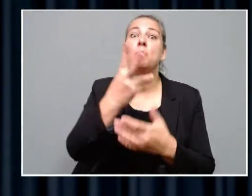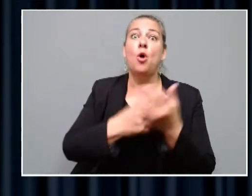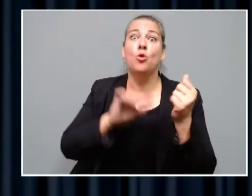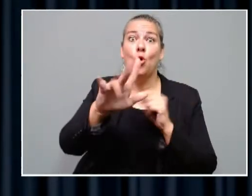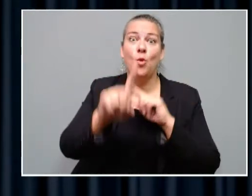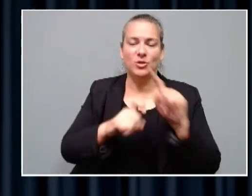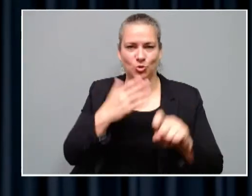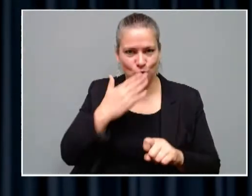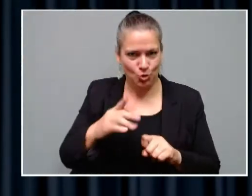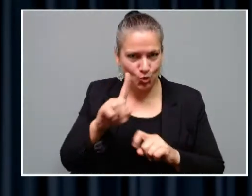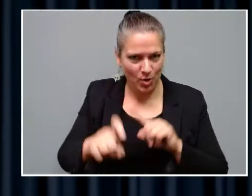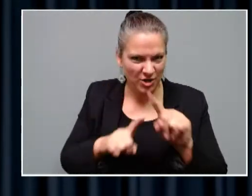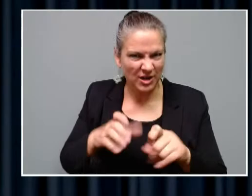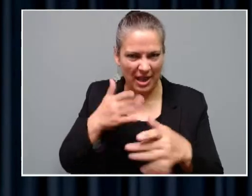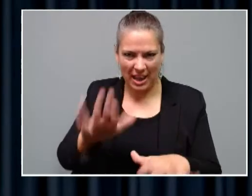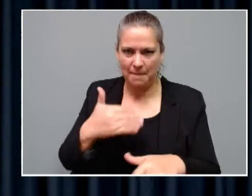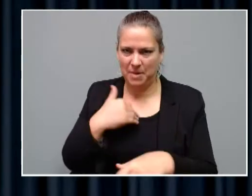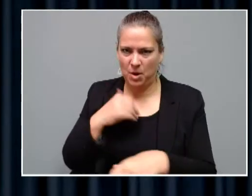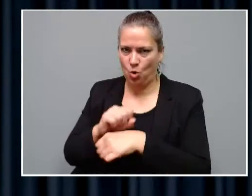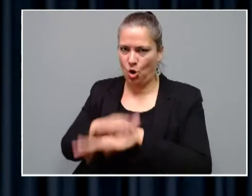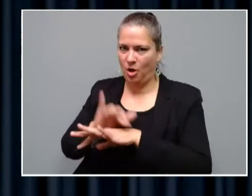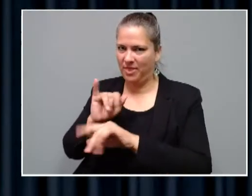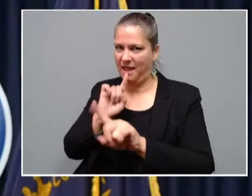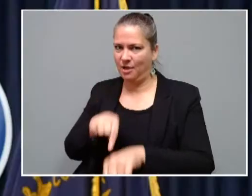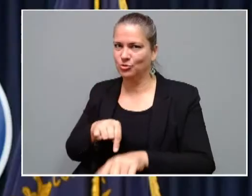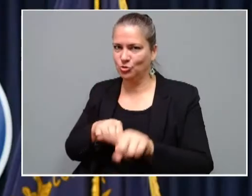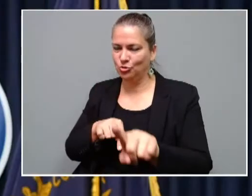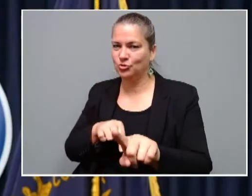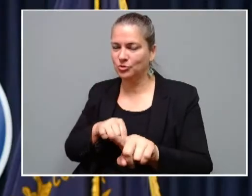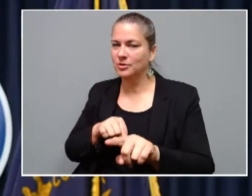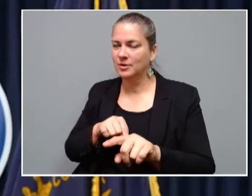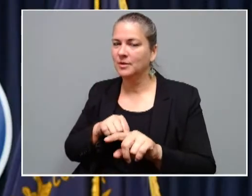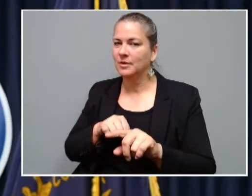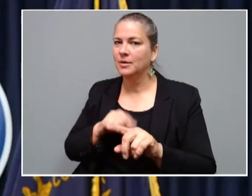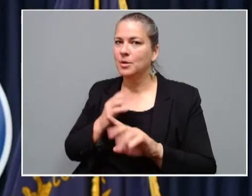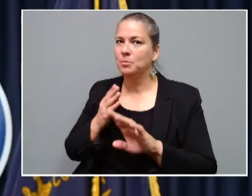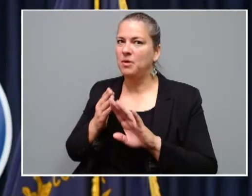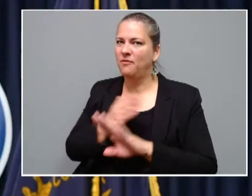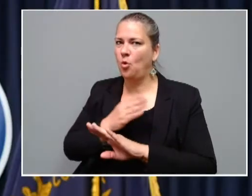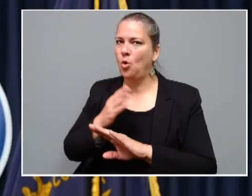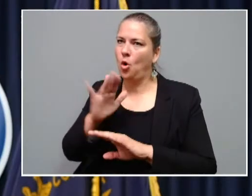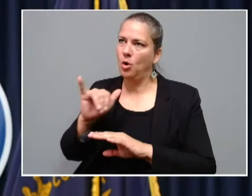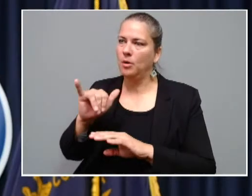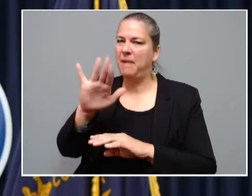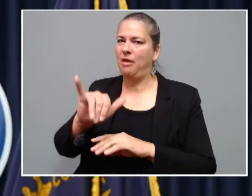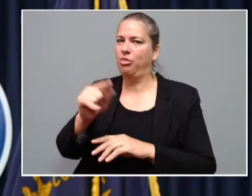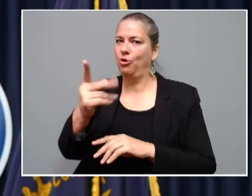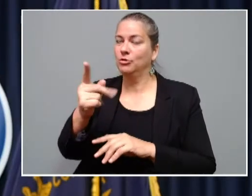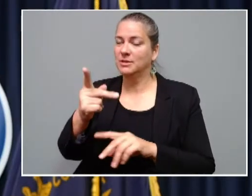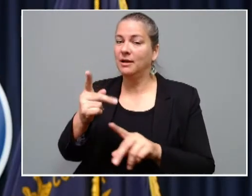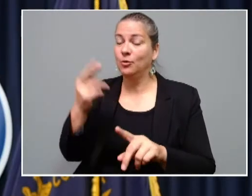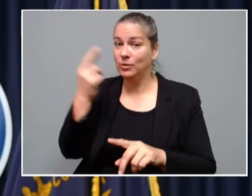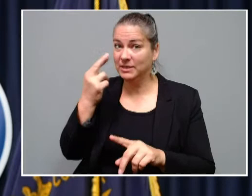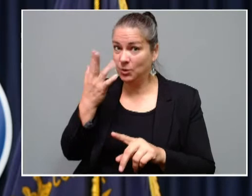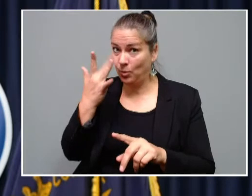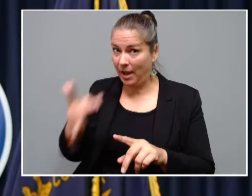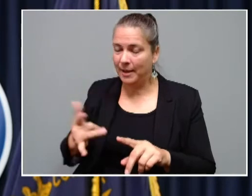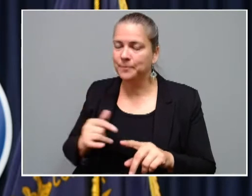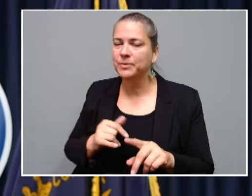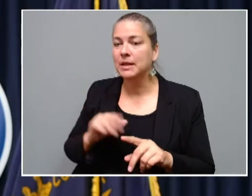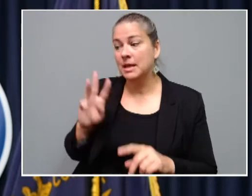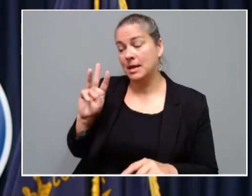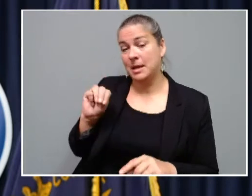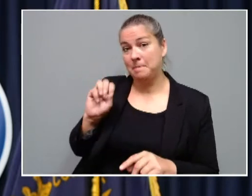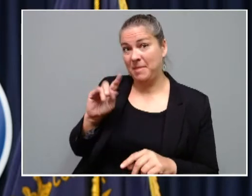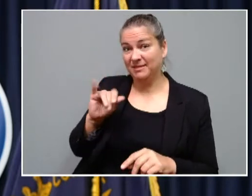let me work on getting the answer to both either before or for Thursday, because Melissa's exactly